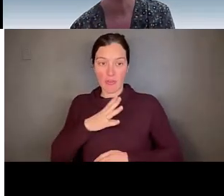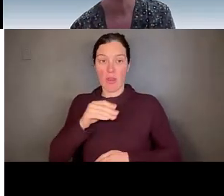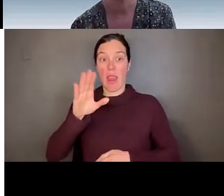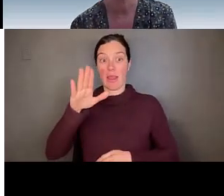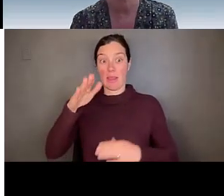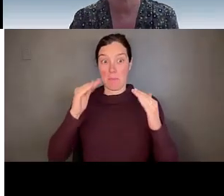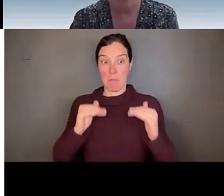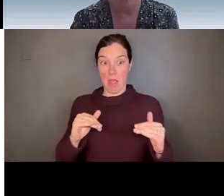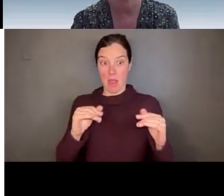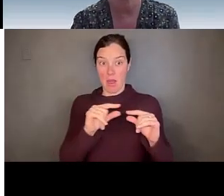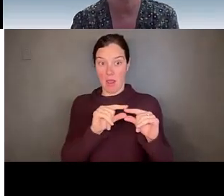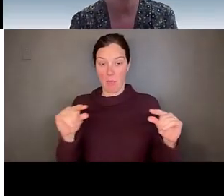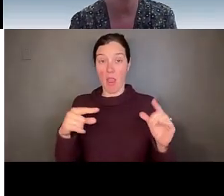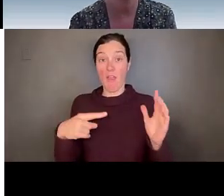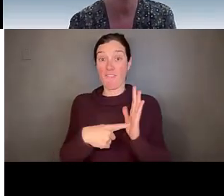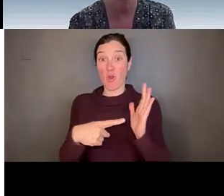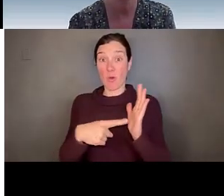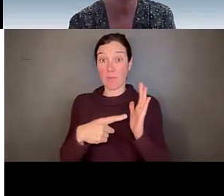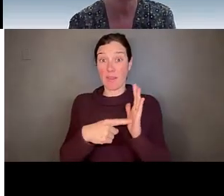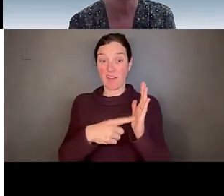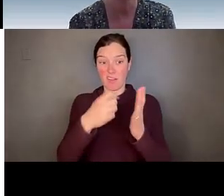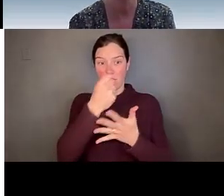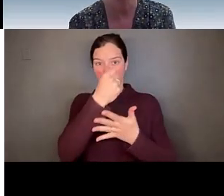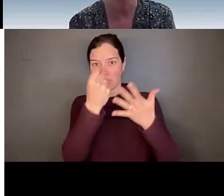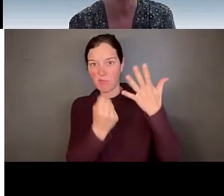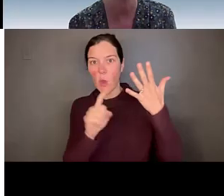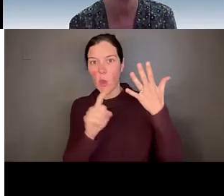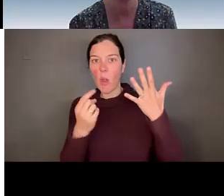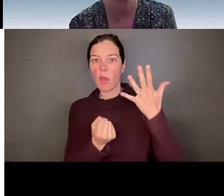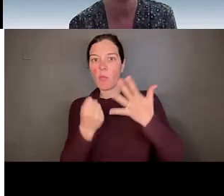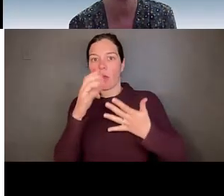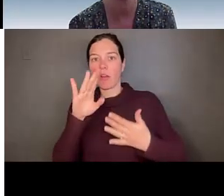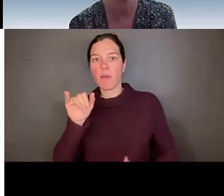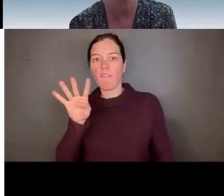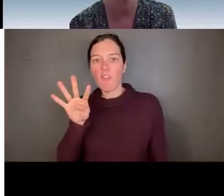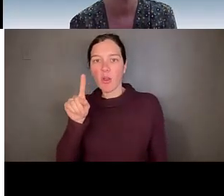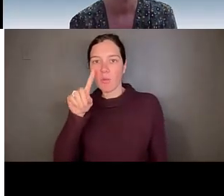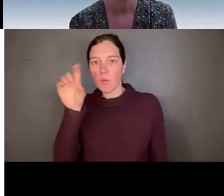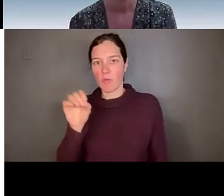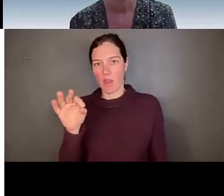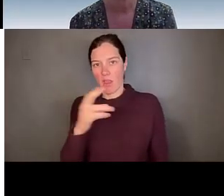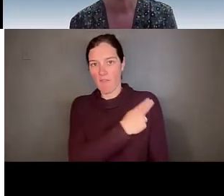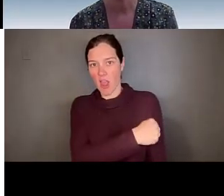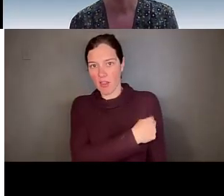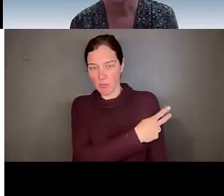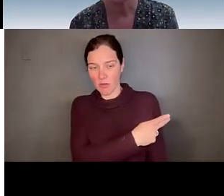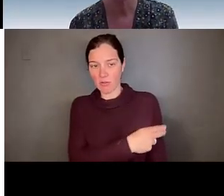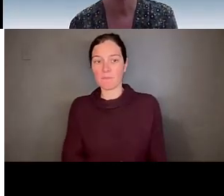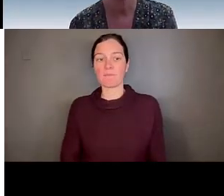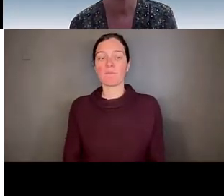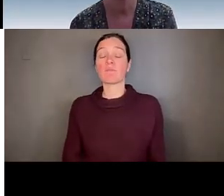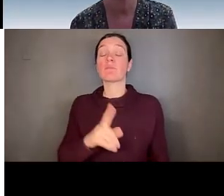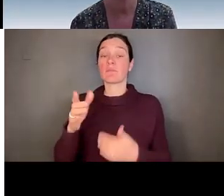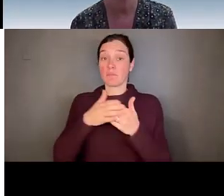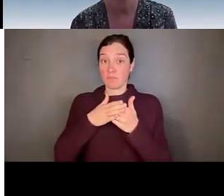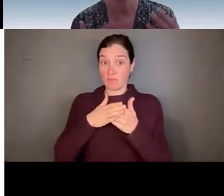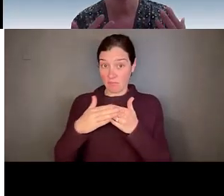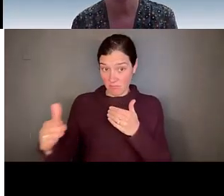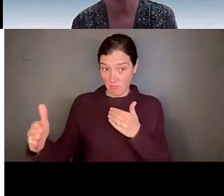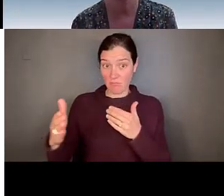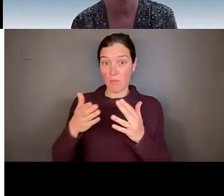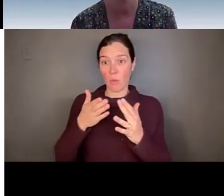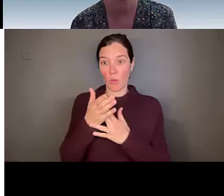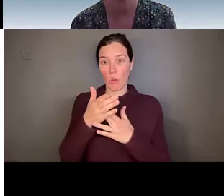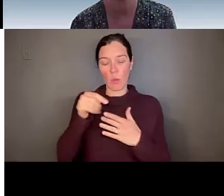at the bottom of this list that affordability was prioritized by only 41% of all hospitals. As we move ahead through